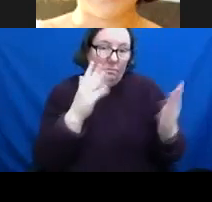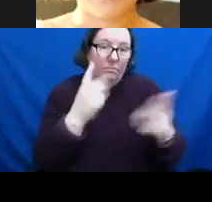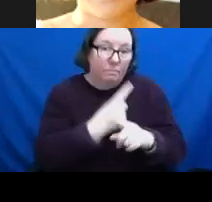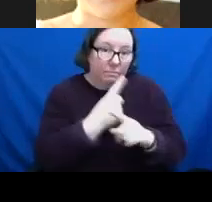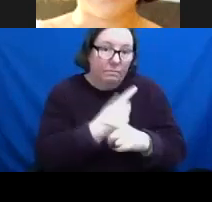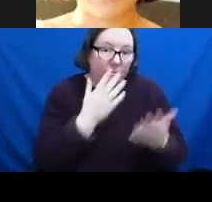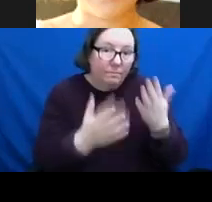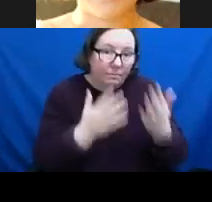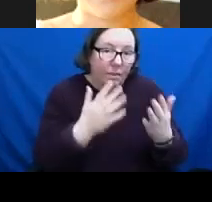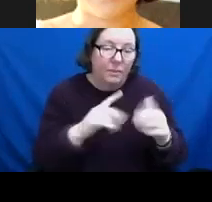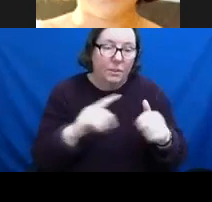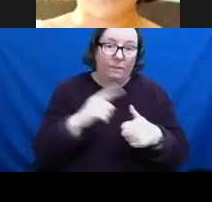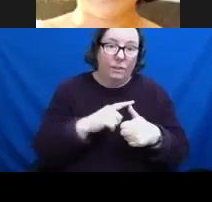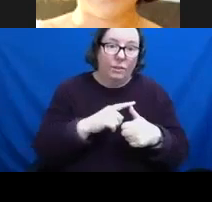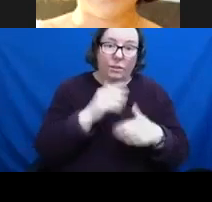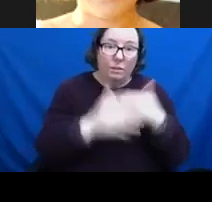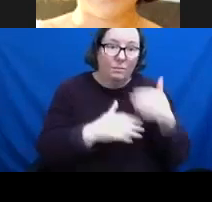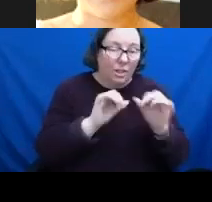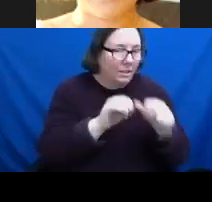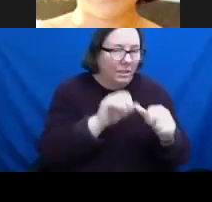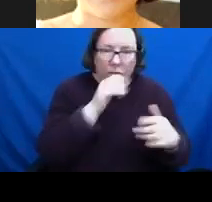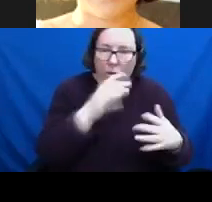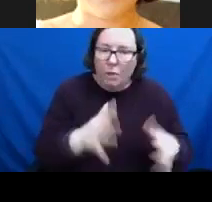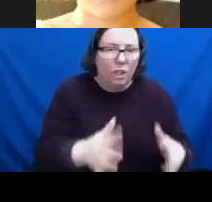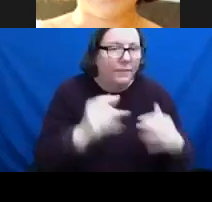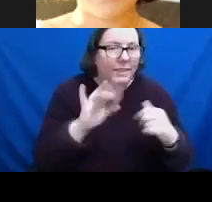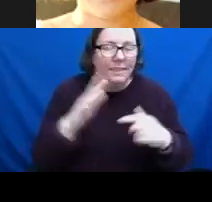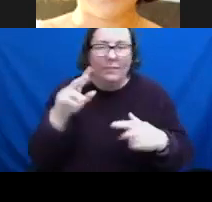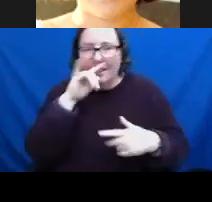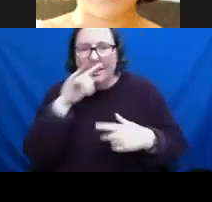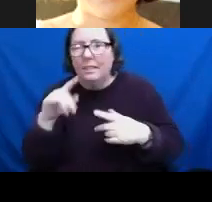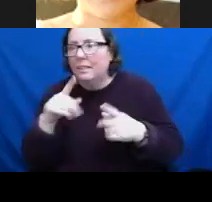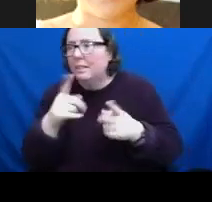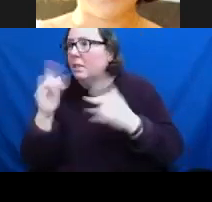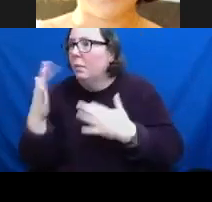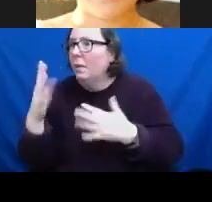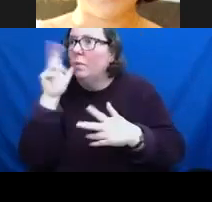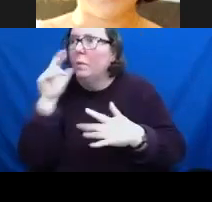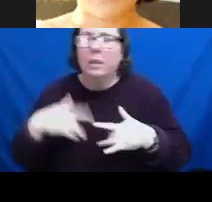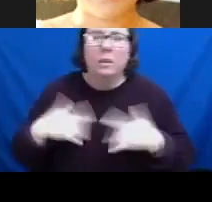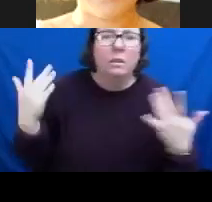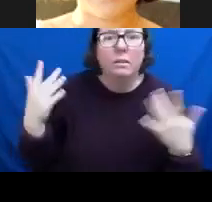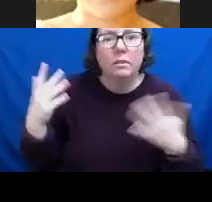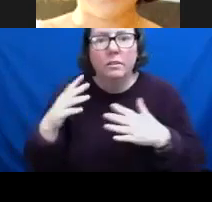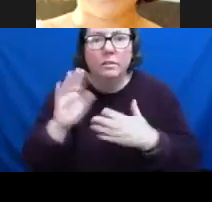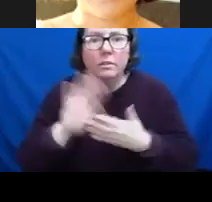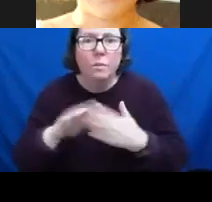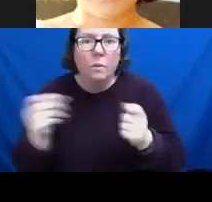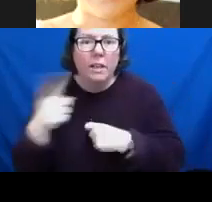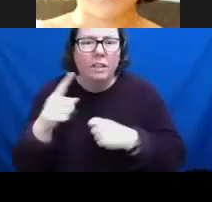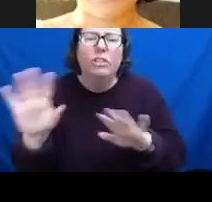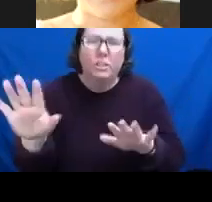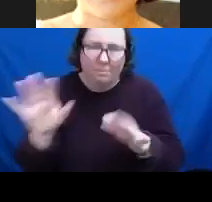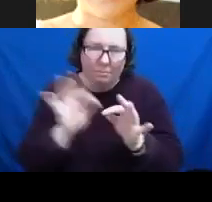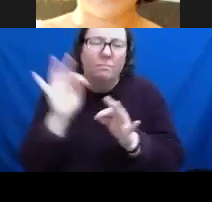one, the process continues. Don't get nervous if your children, if your families don't receive their notice in a couple of weeks. That's